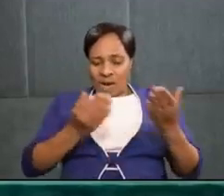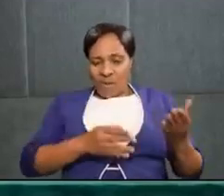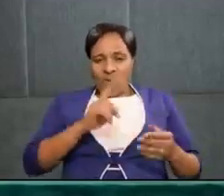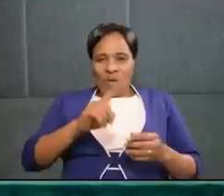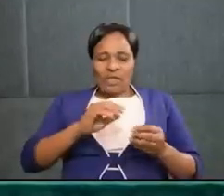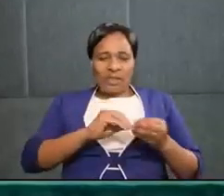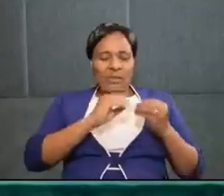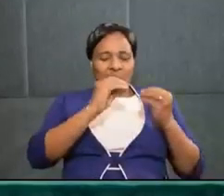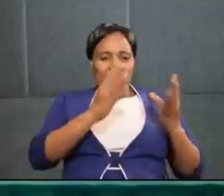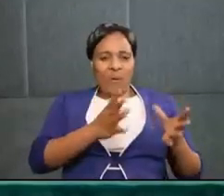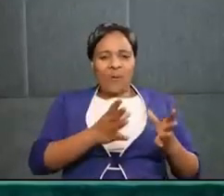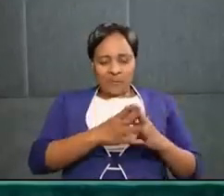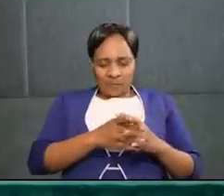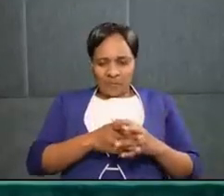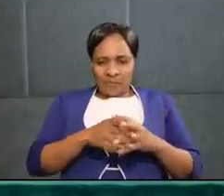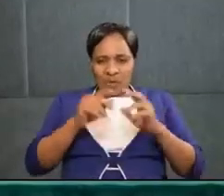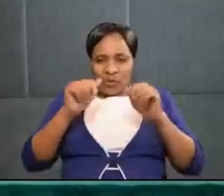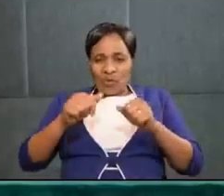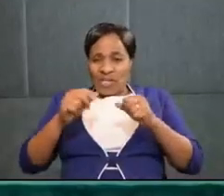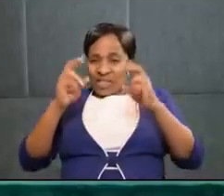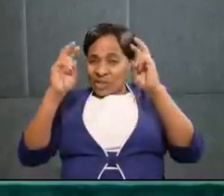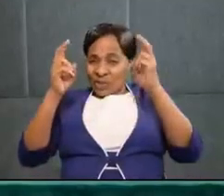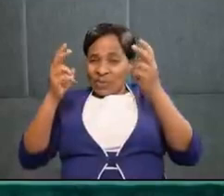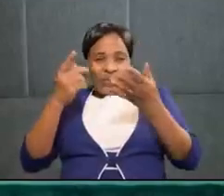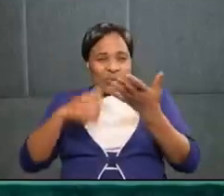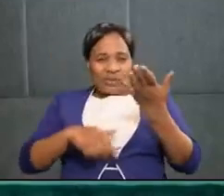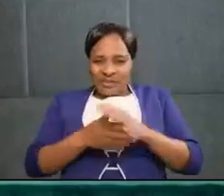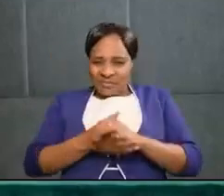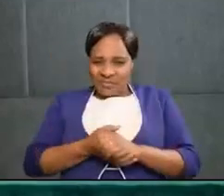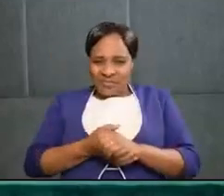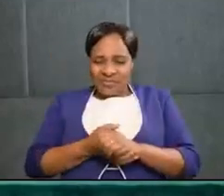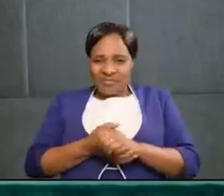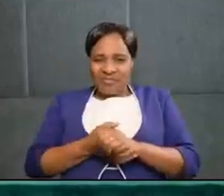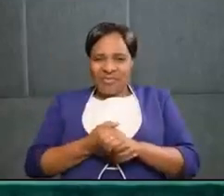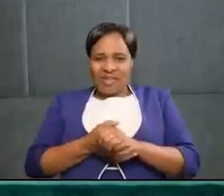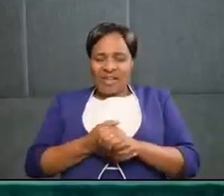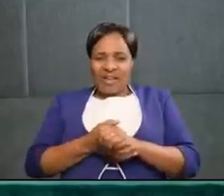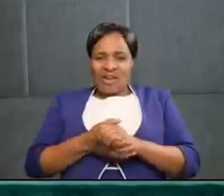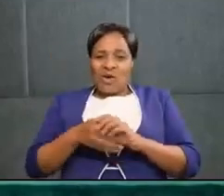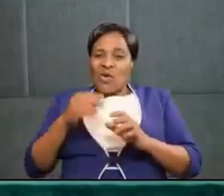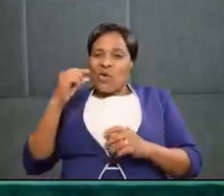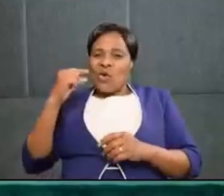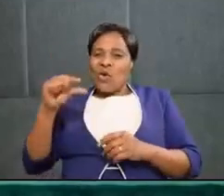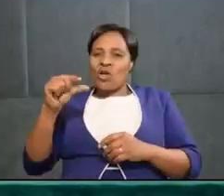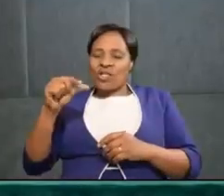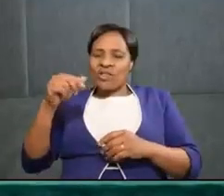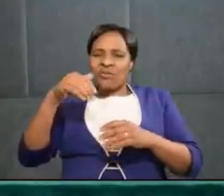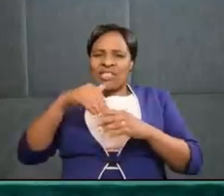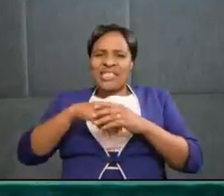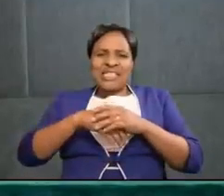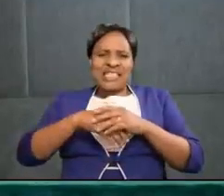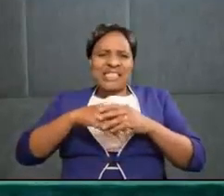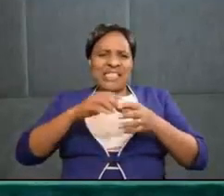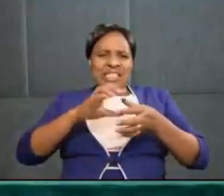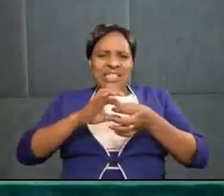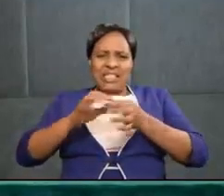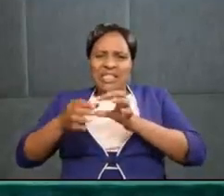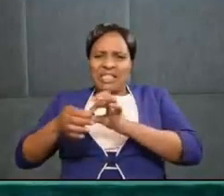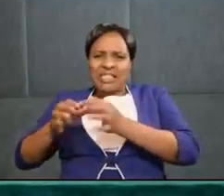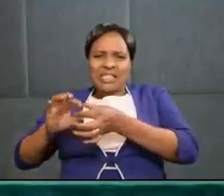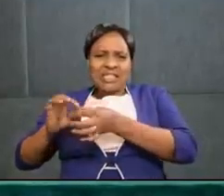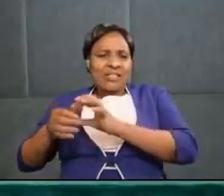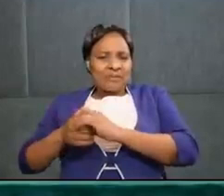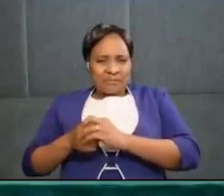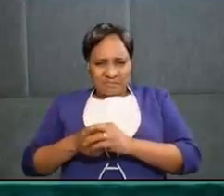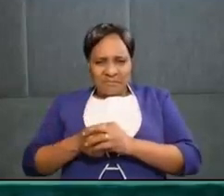again. Today's theme is Gospel in Chains. Well